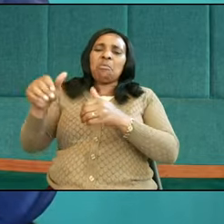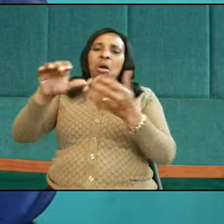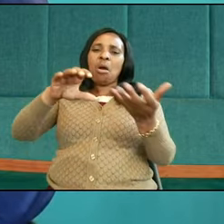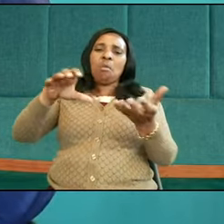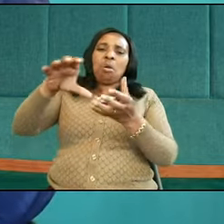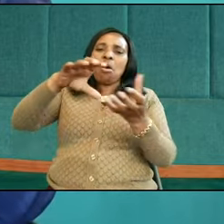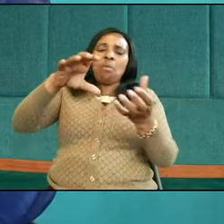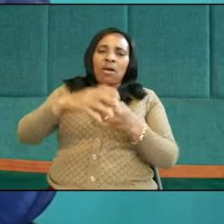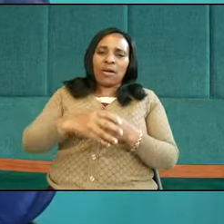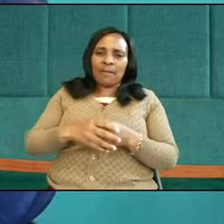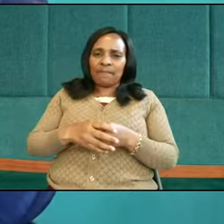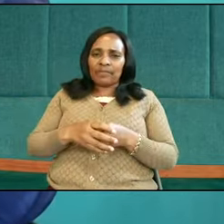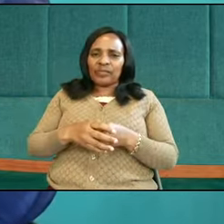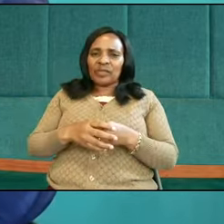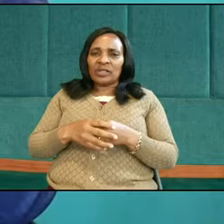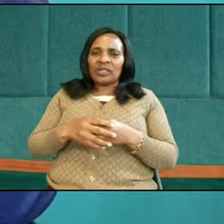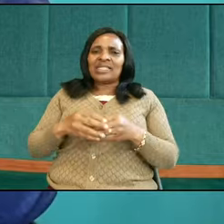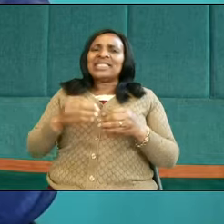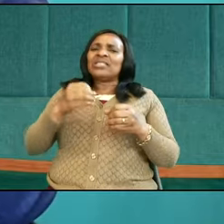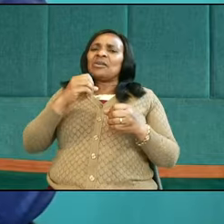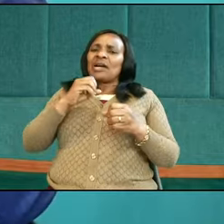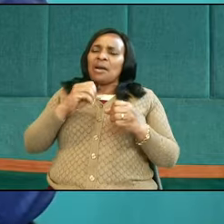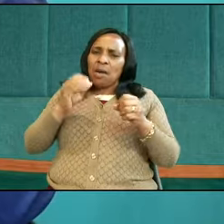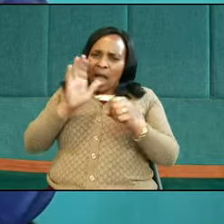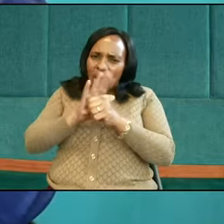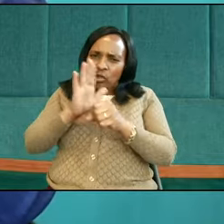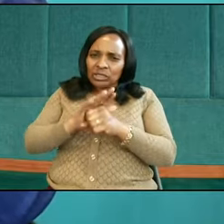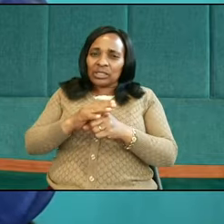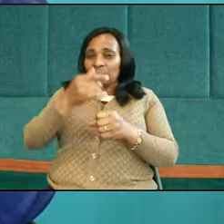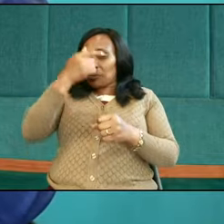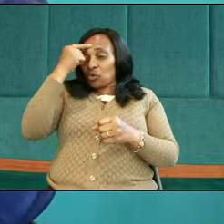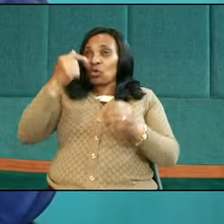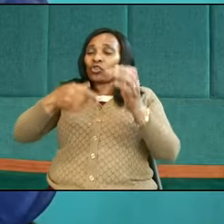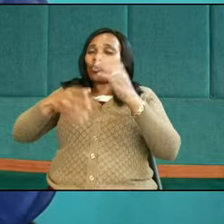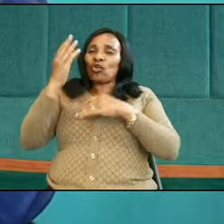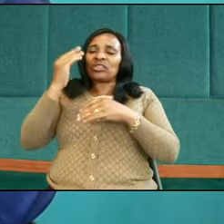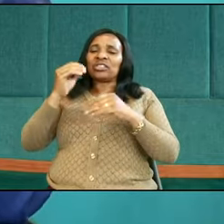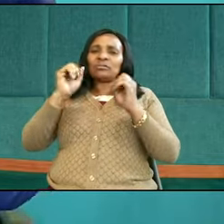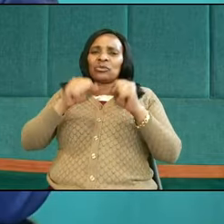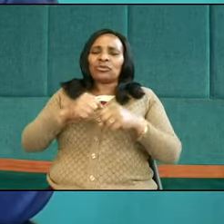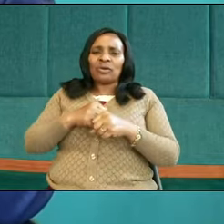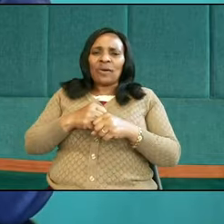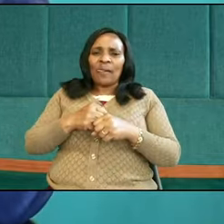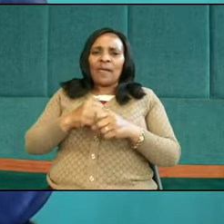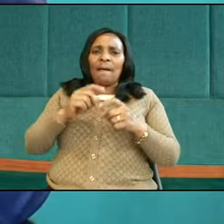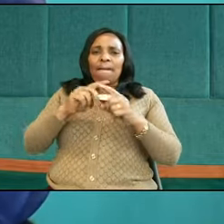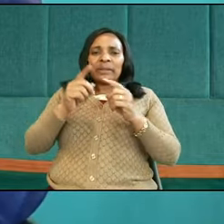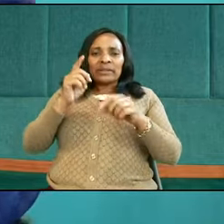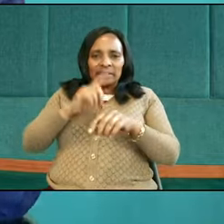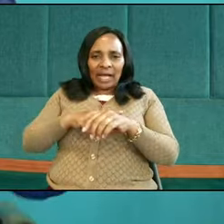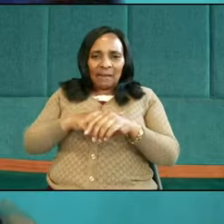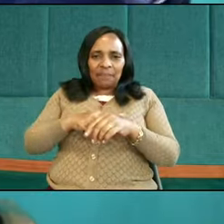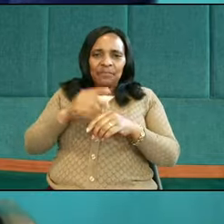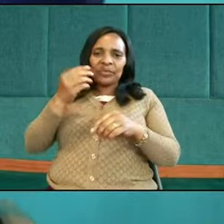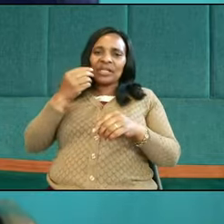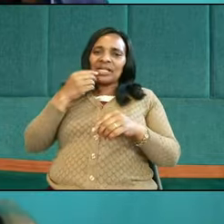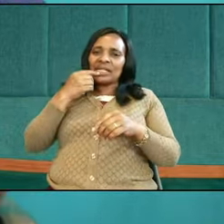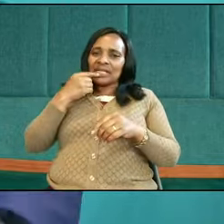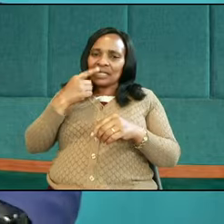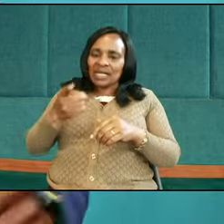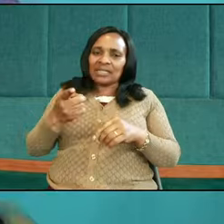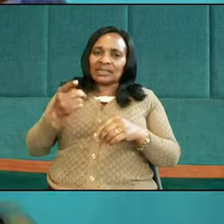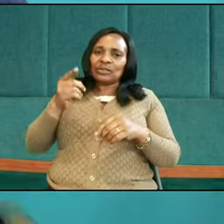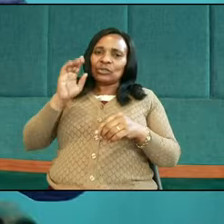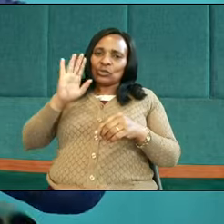them, shout louder. You know, maybe your God is on a hiatus, you know? And even when it's his turn, he tells them, pour